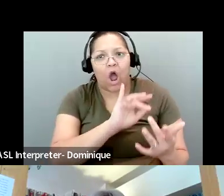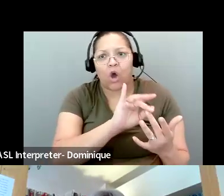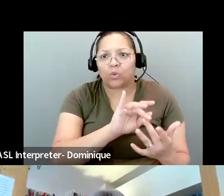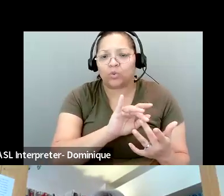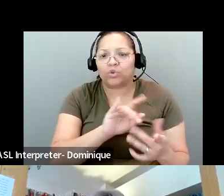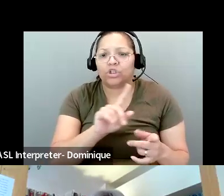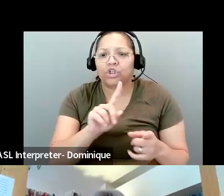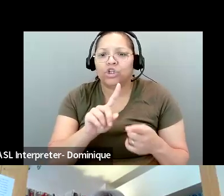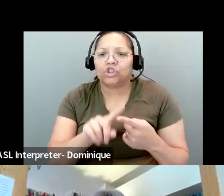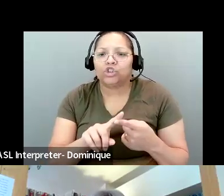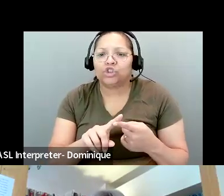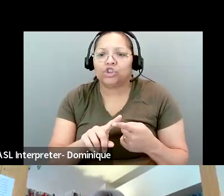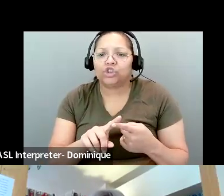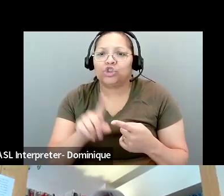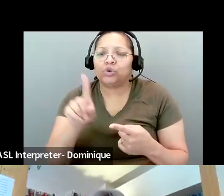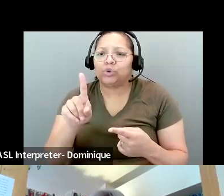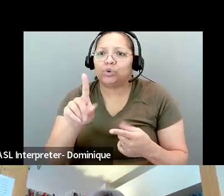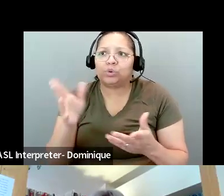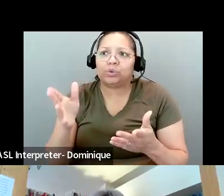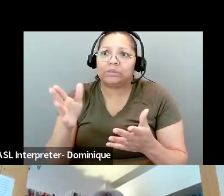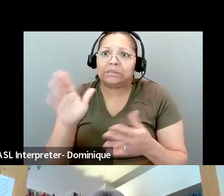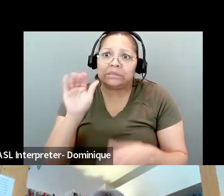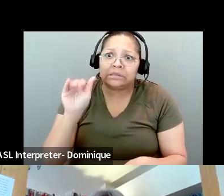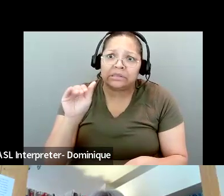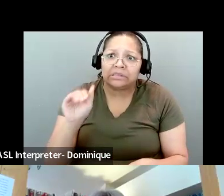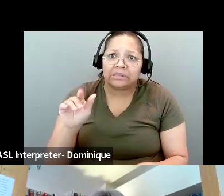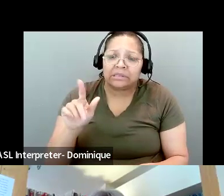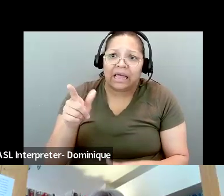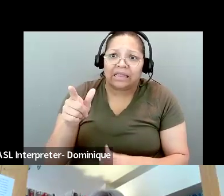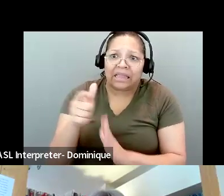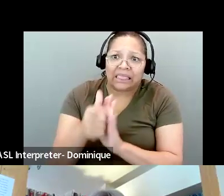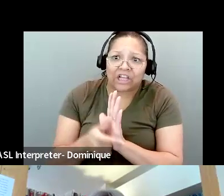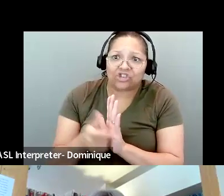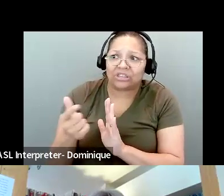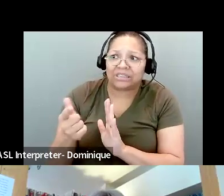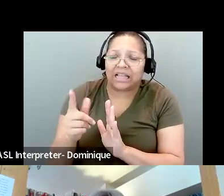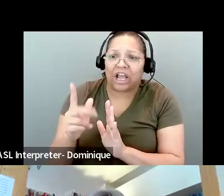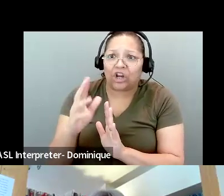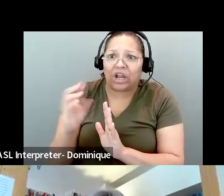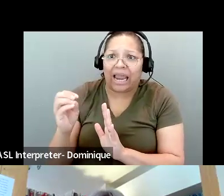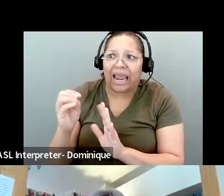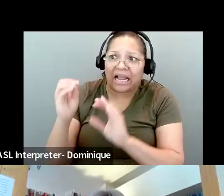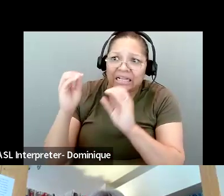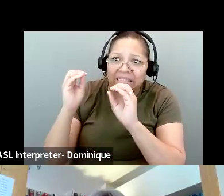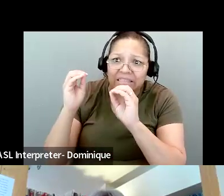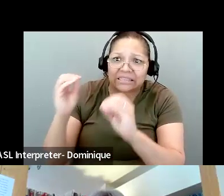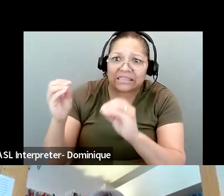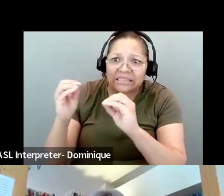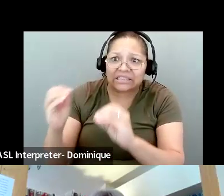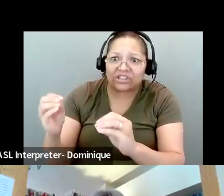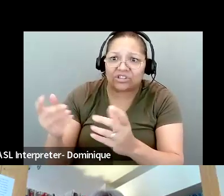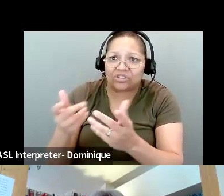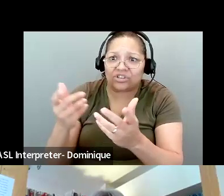divest the legislature of their thinking and re-educate them about why